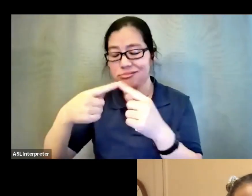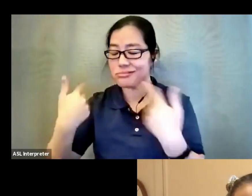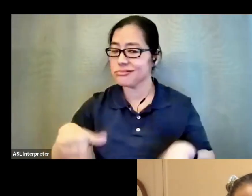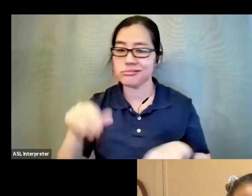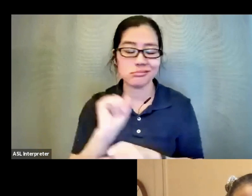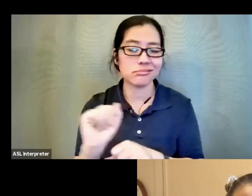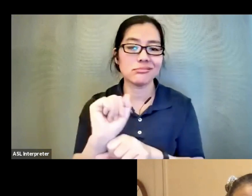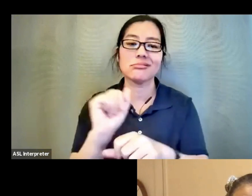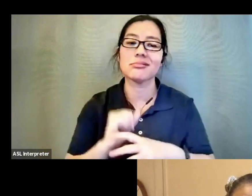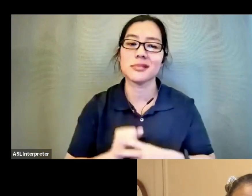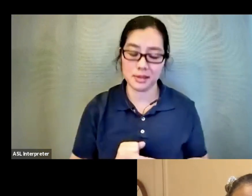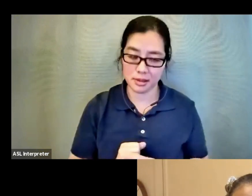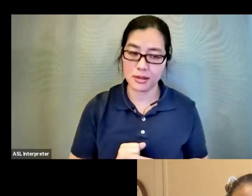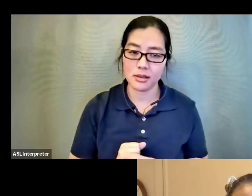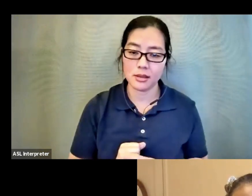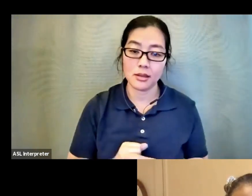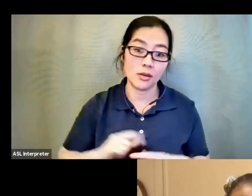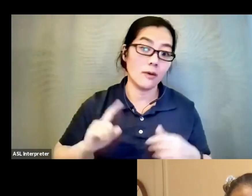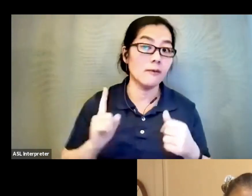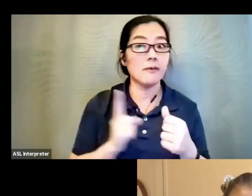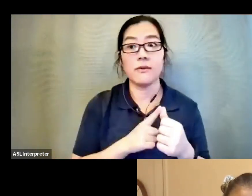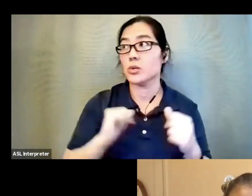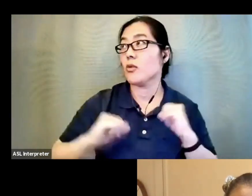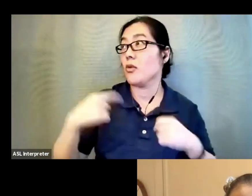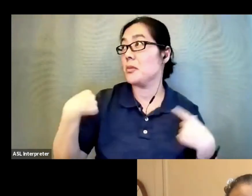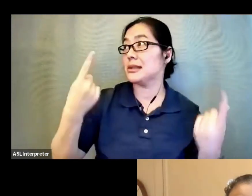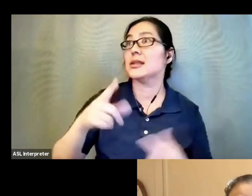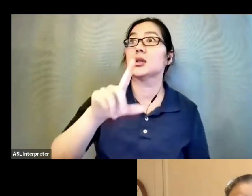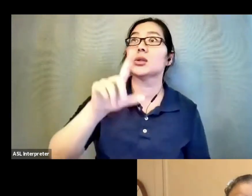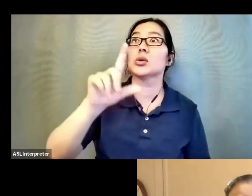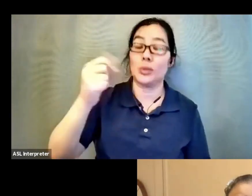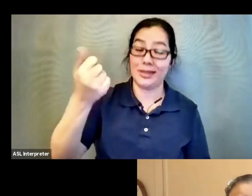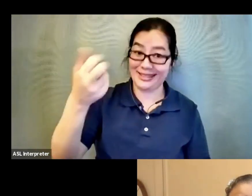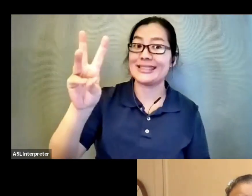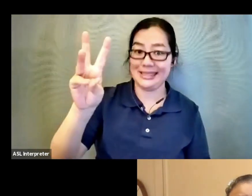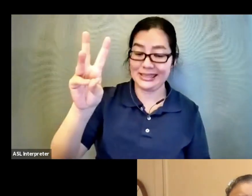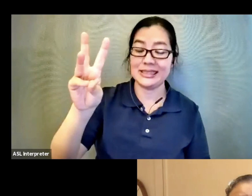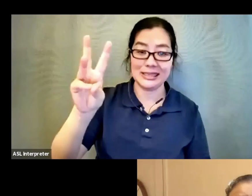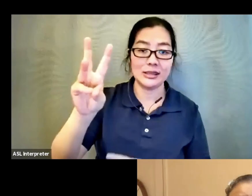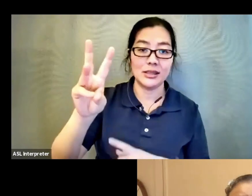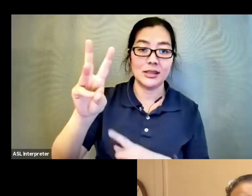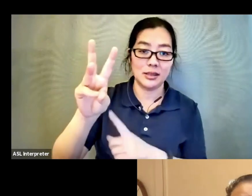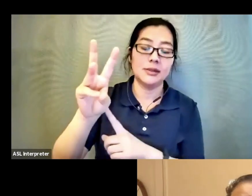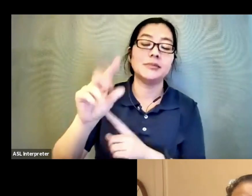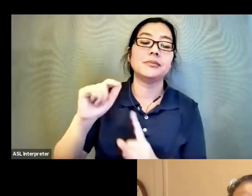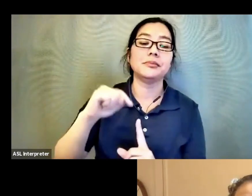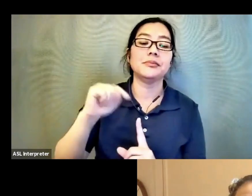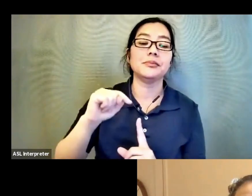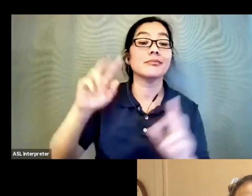our first performance since 2016, and it was called We Love